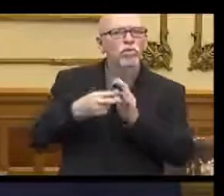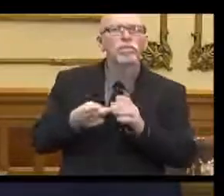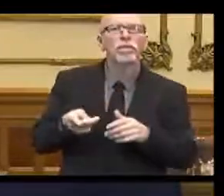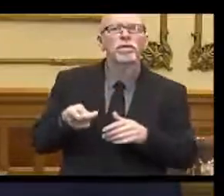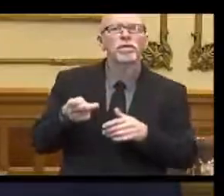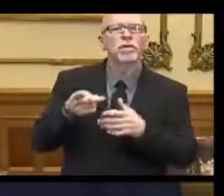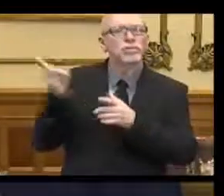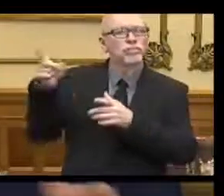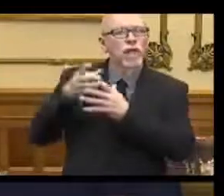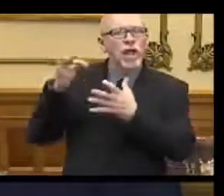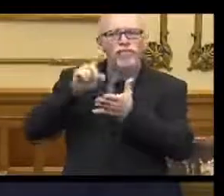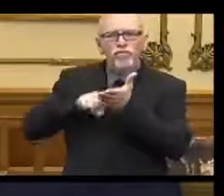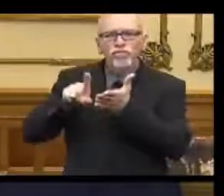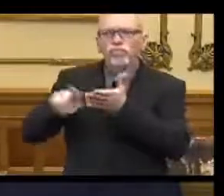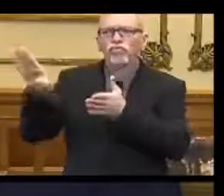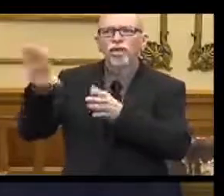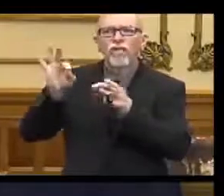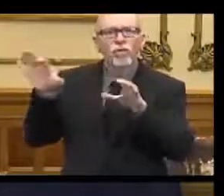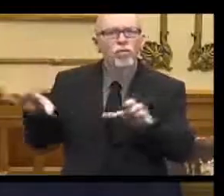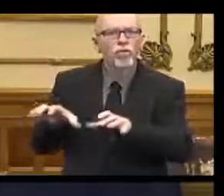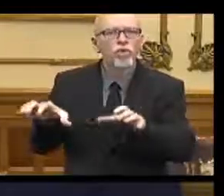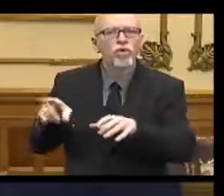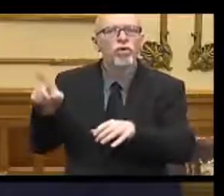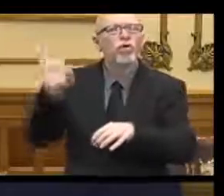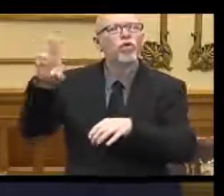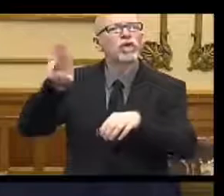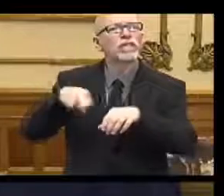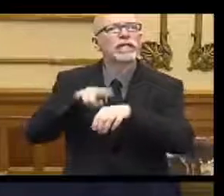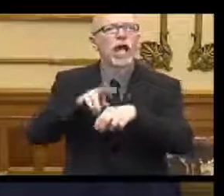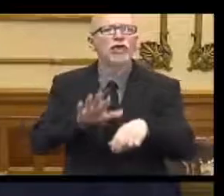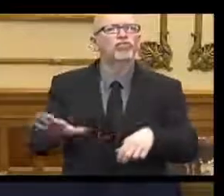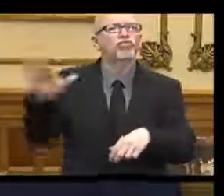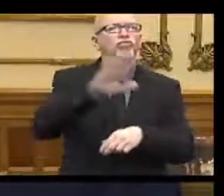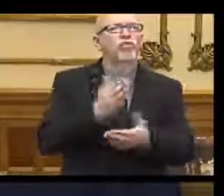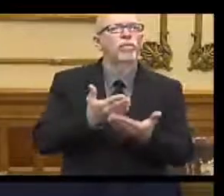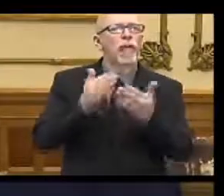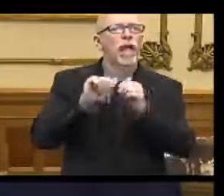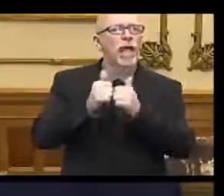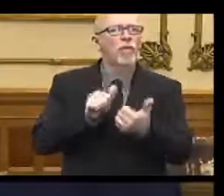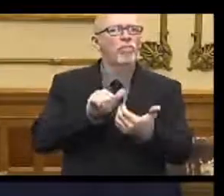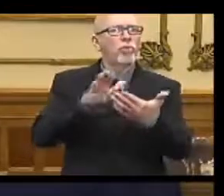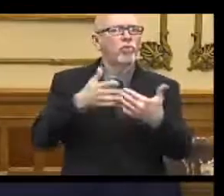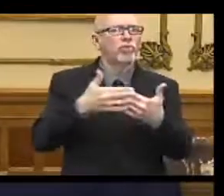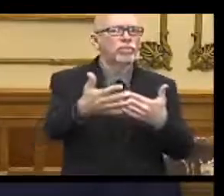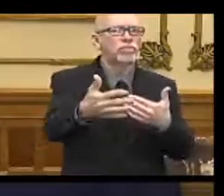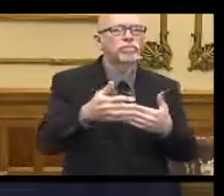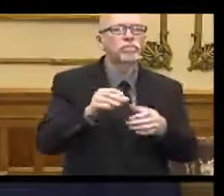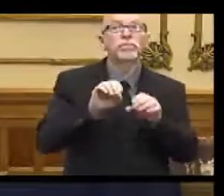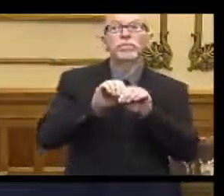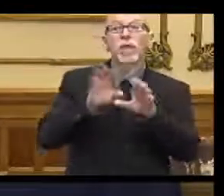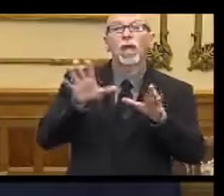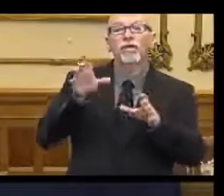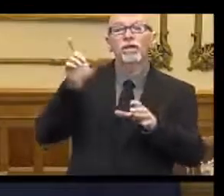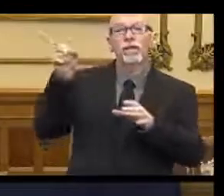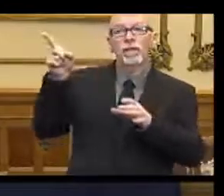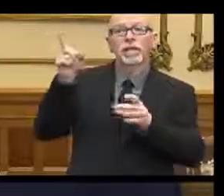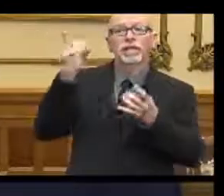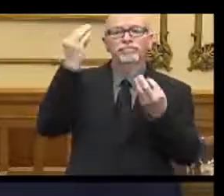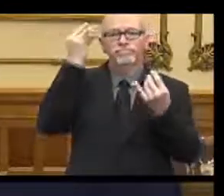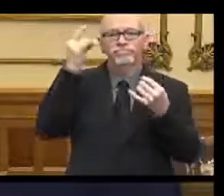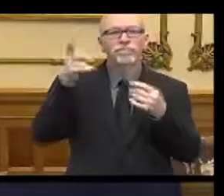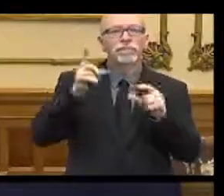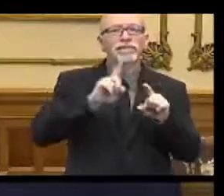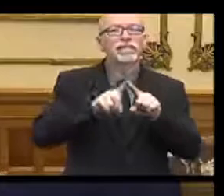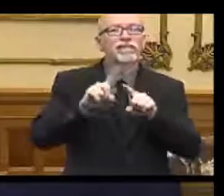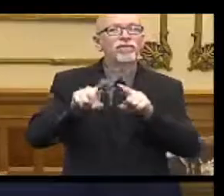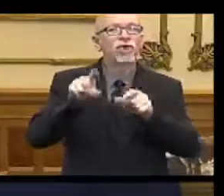into their national recommendations on how to approach this. Obviously, they contemplated that